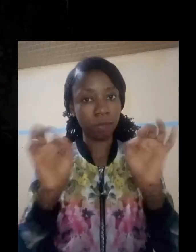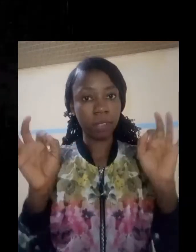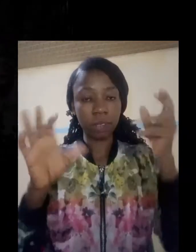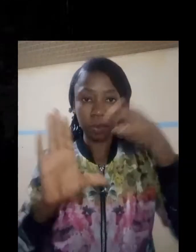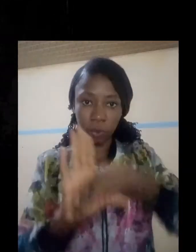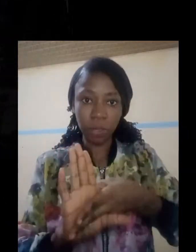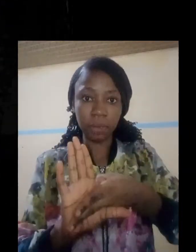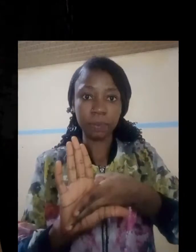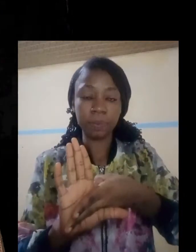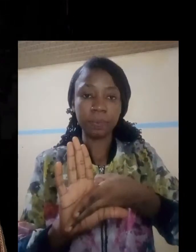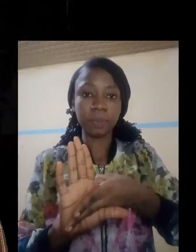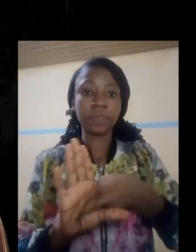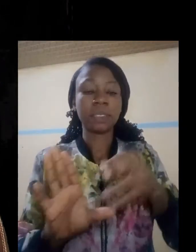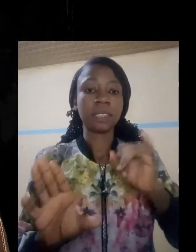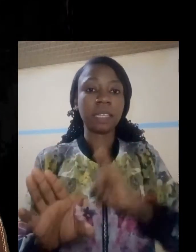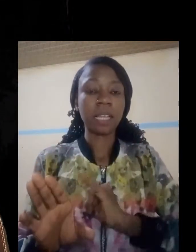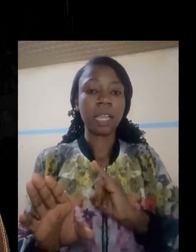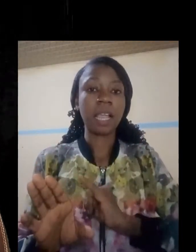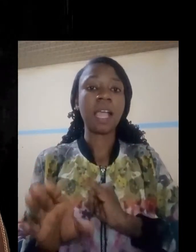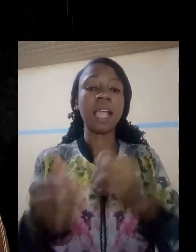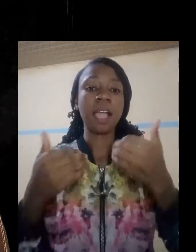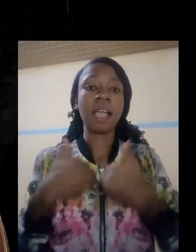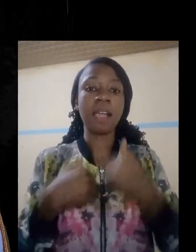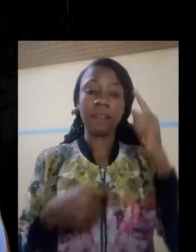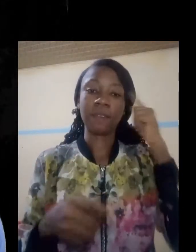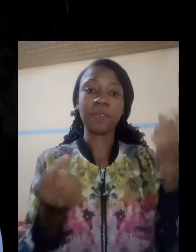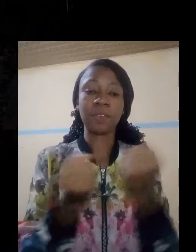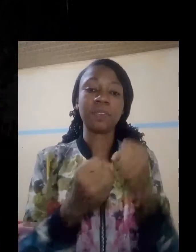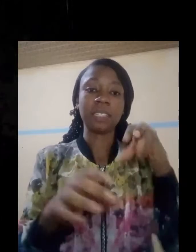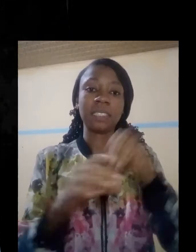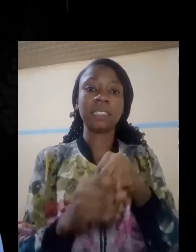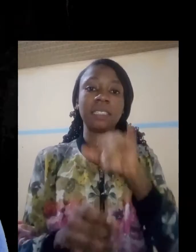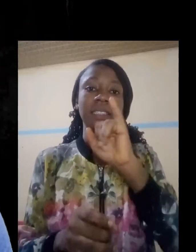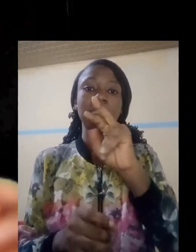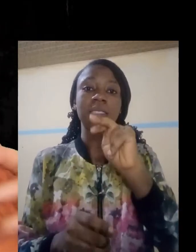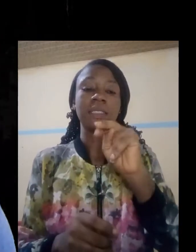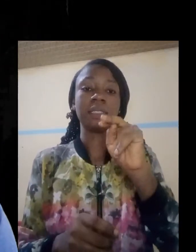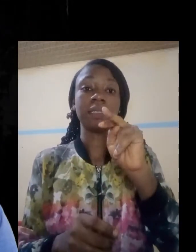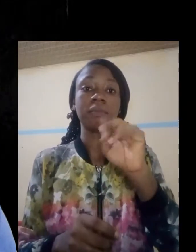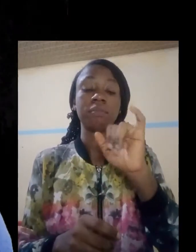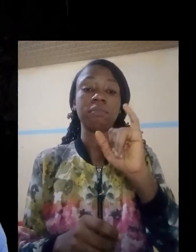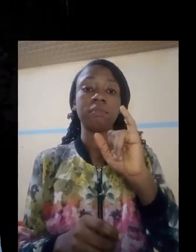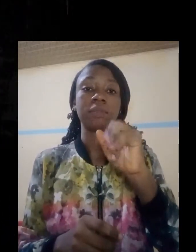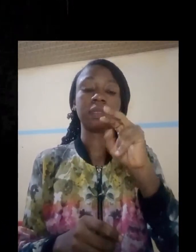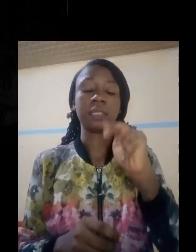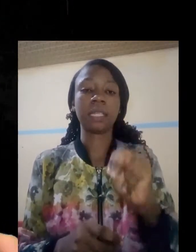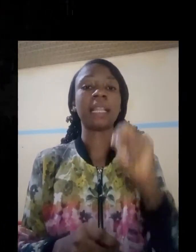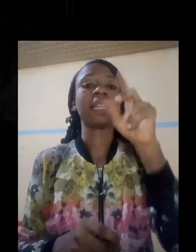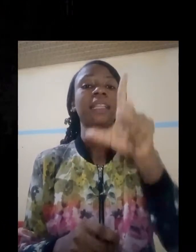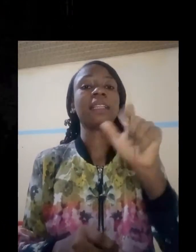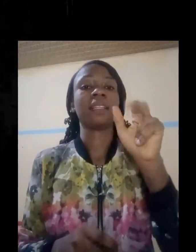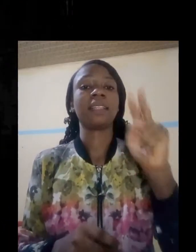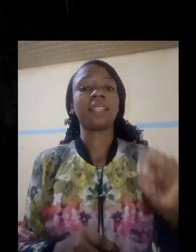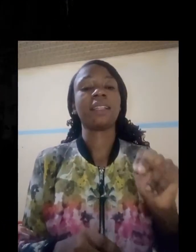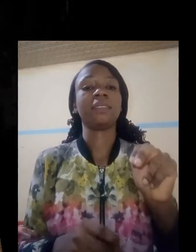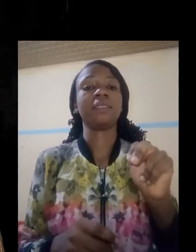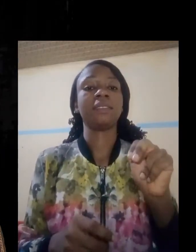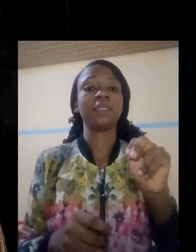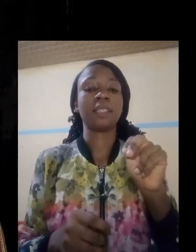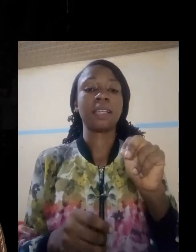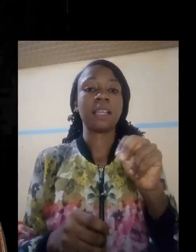I have confidence in Team NINLAN with the professionals we have there in linguistics, and